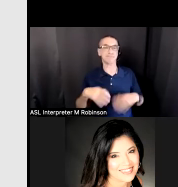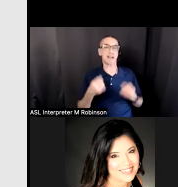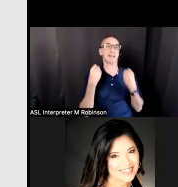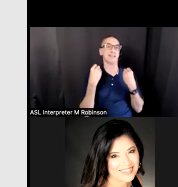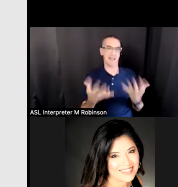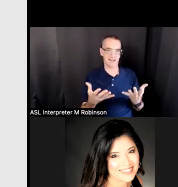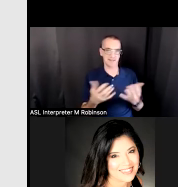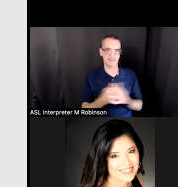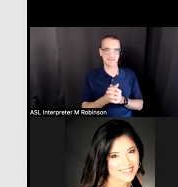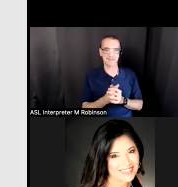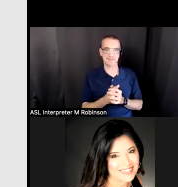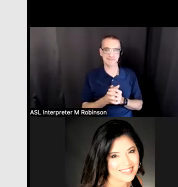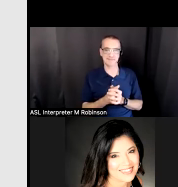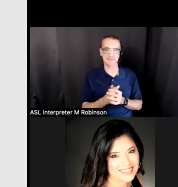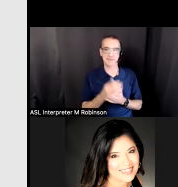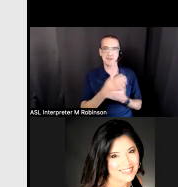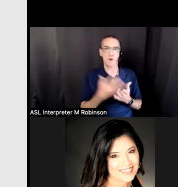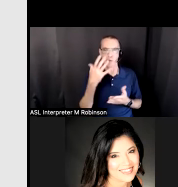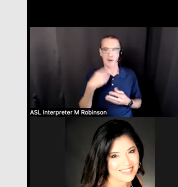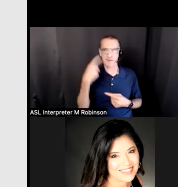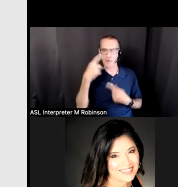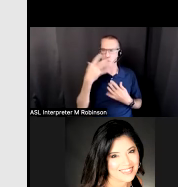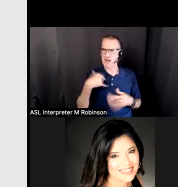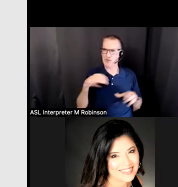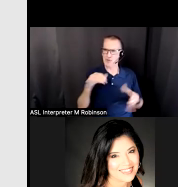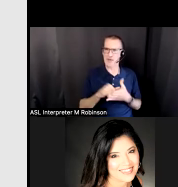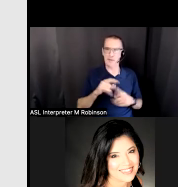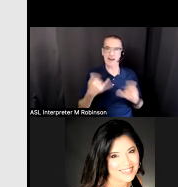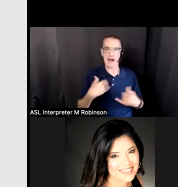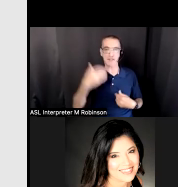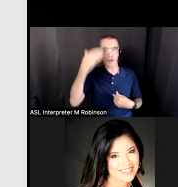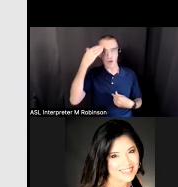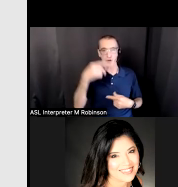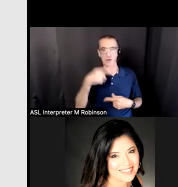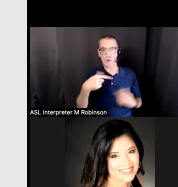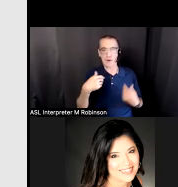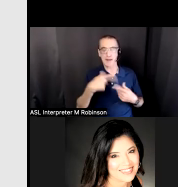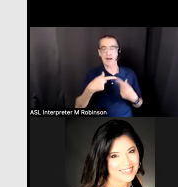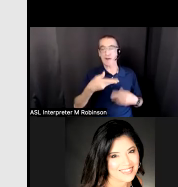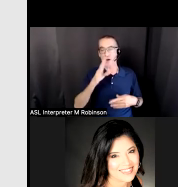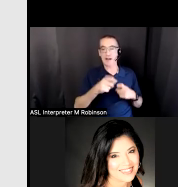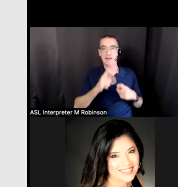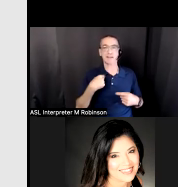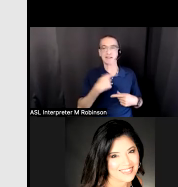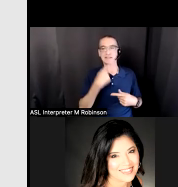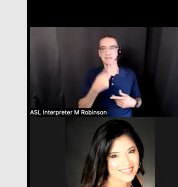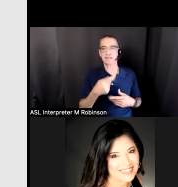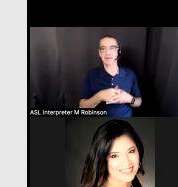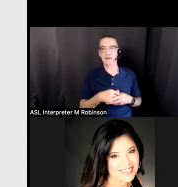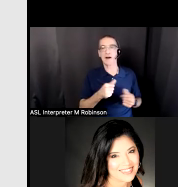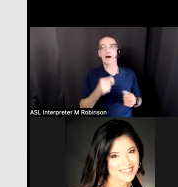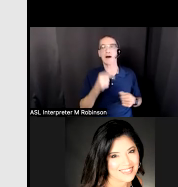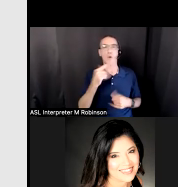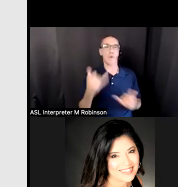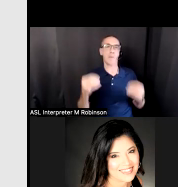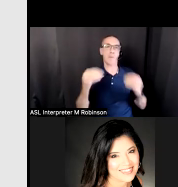Some of them, I'm like, why did I do that? But, now that I have the knowledge that Youth Thrive is giving, I kind of am aware now